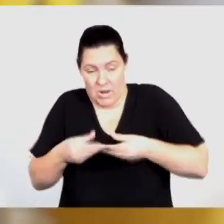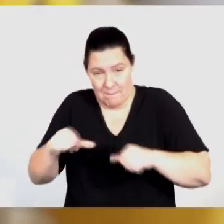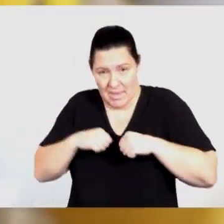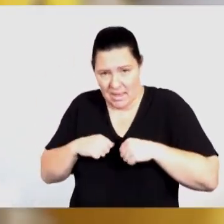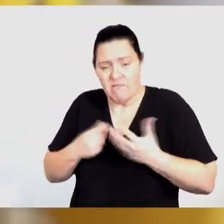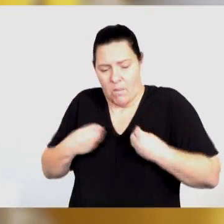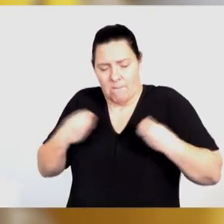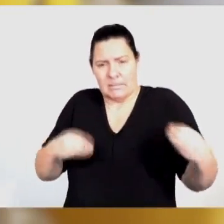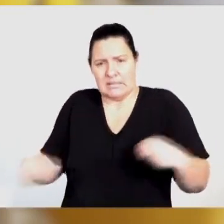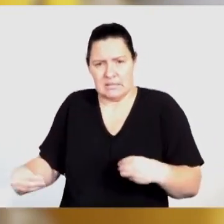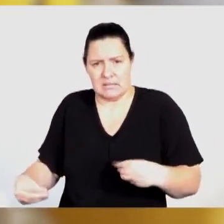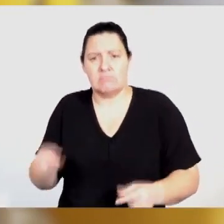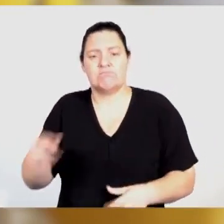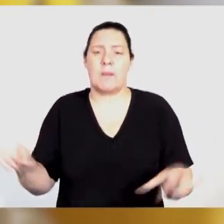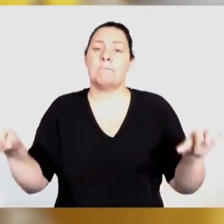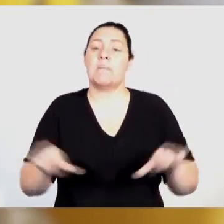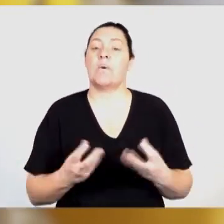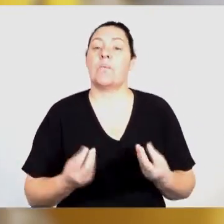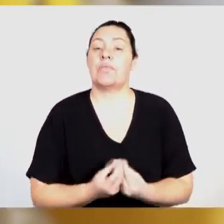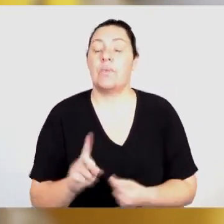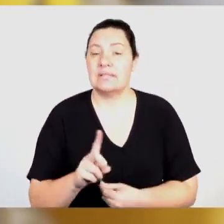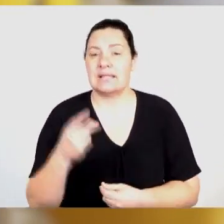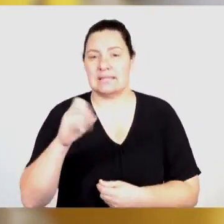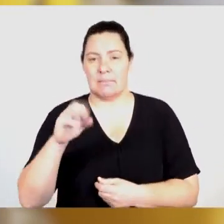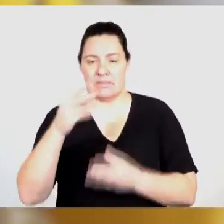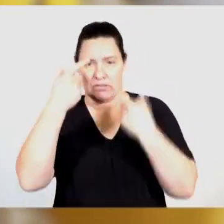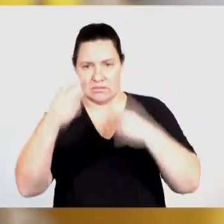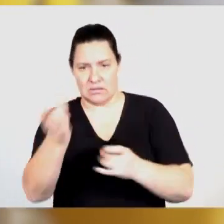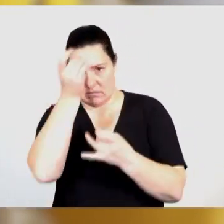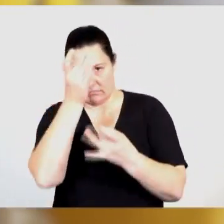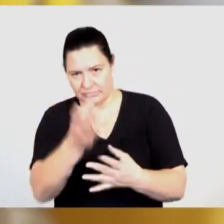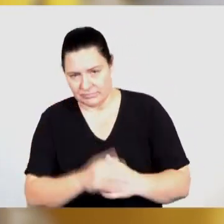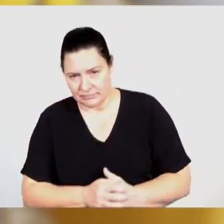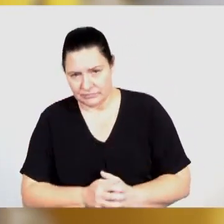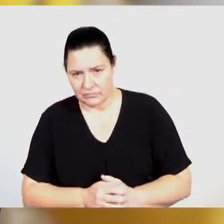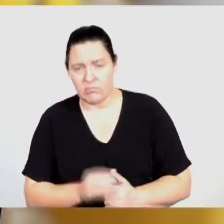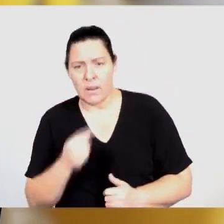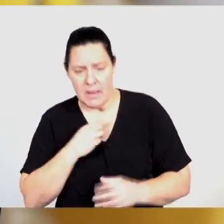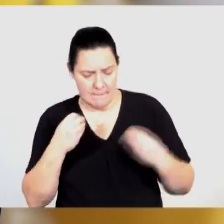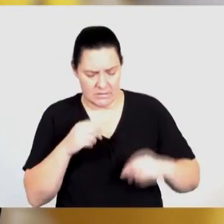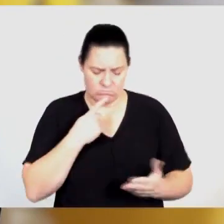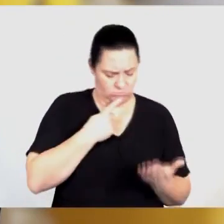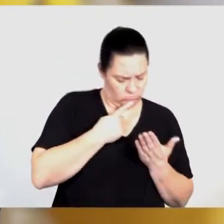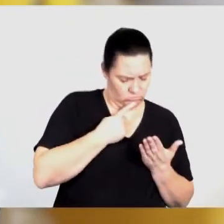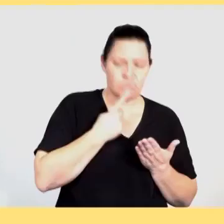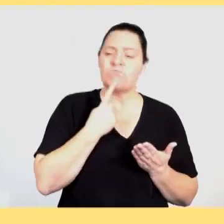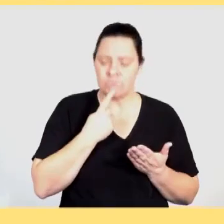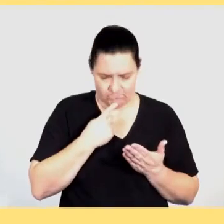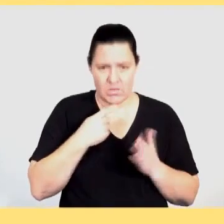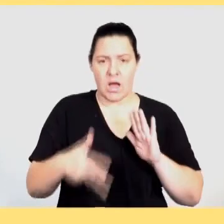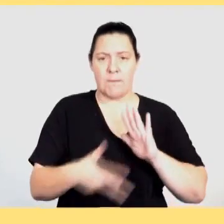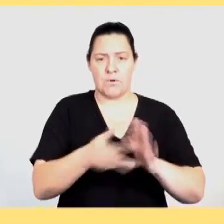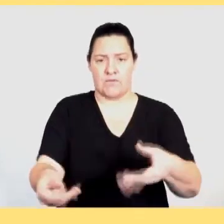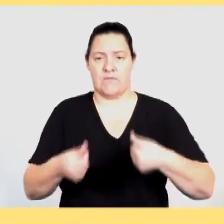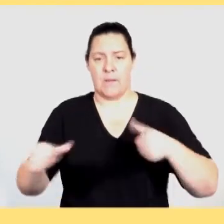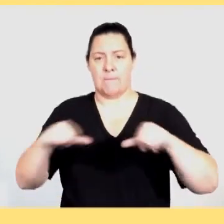brings back the goods to our business, they'll come back with a debit note. And once our business approves the